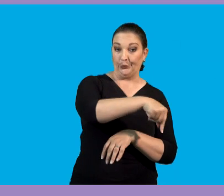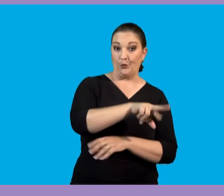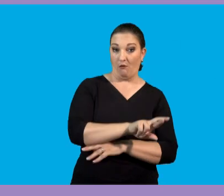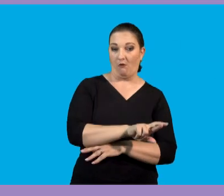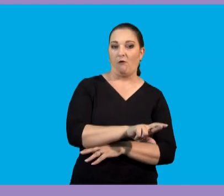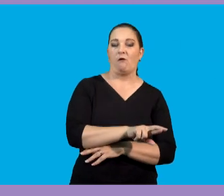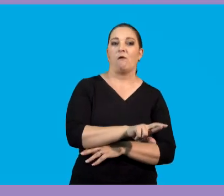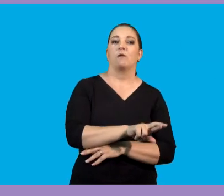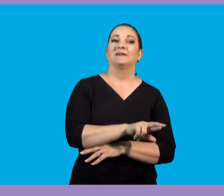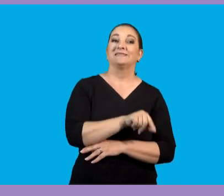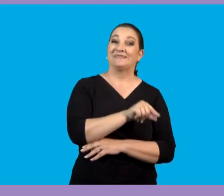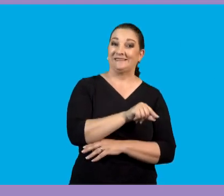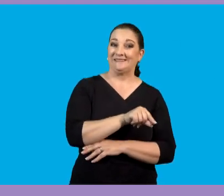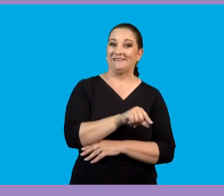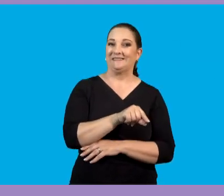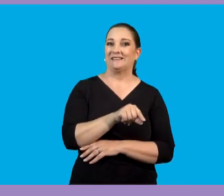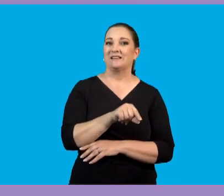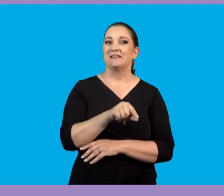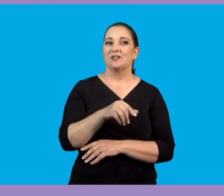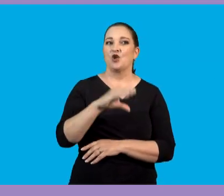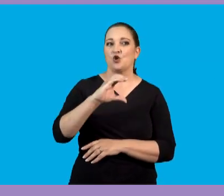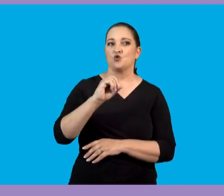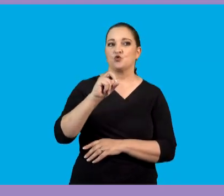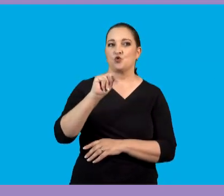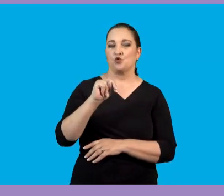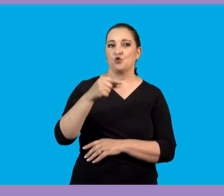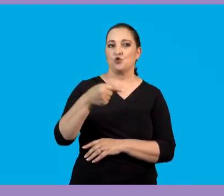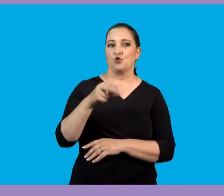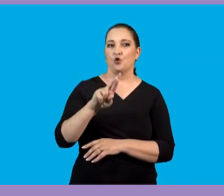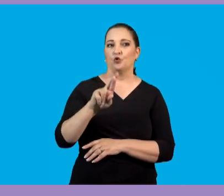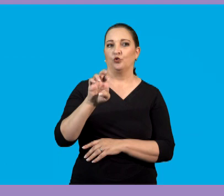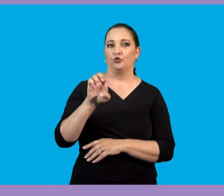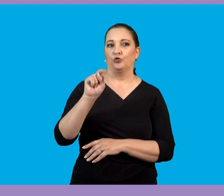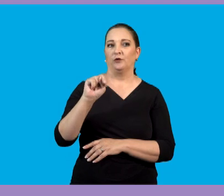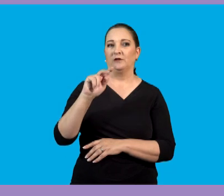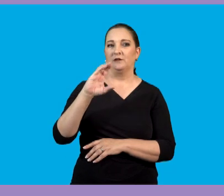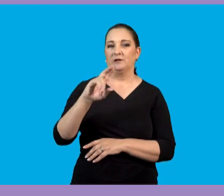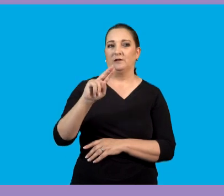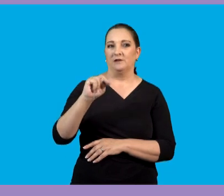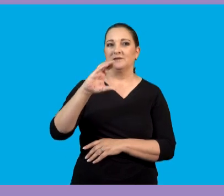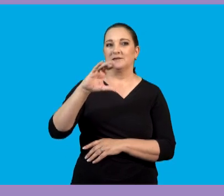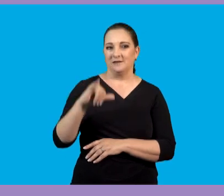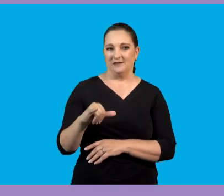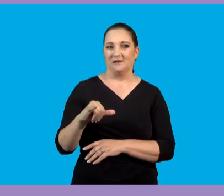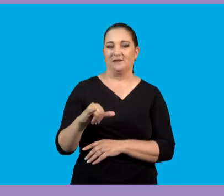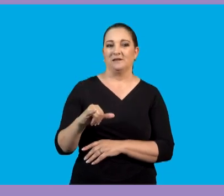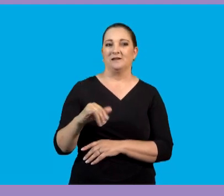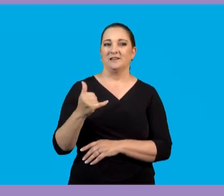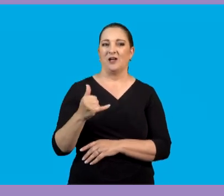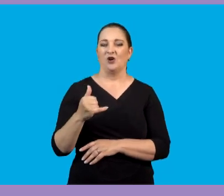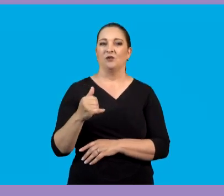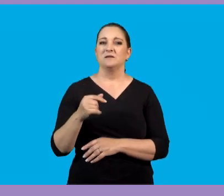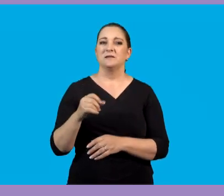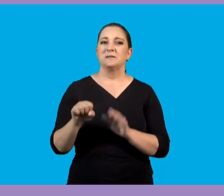PQR is congruent, and that is the symbol for congruency. So it would be congruent to triangle.